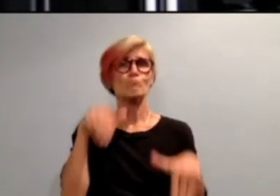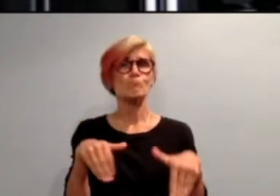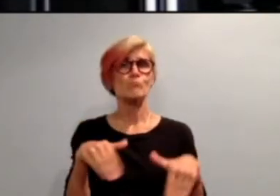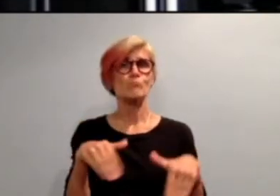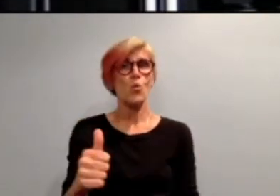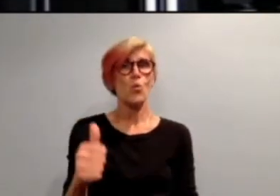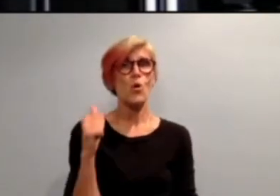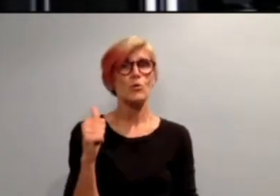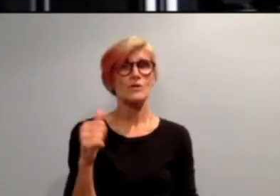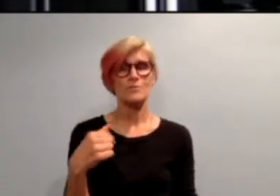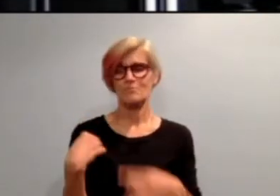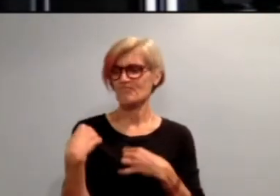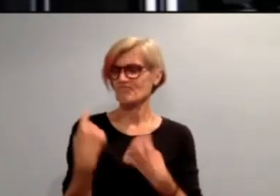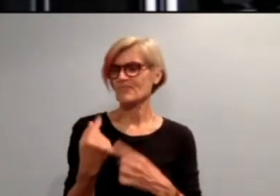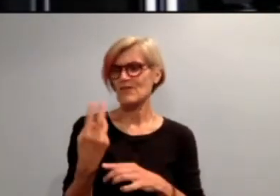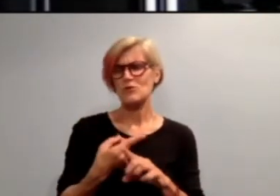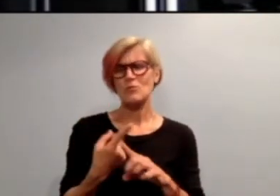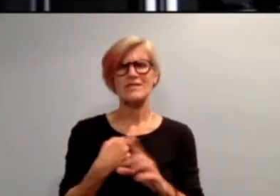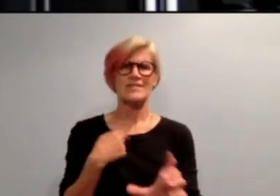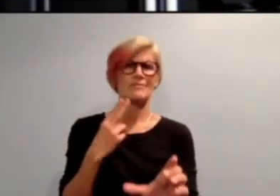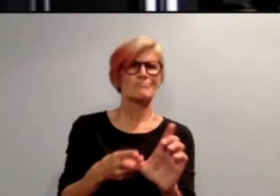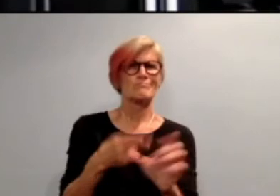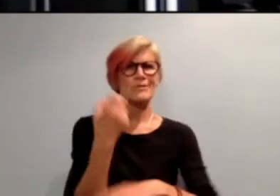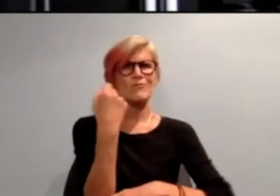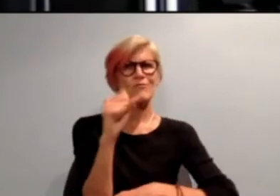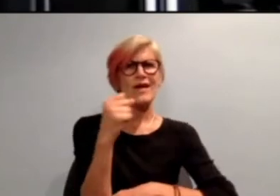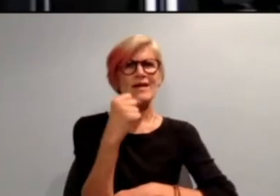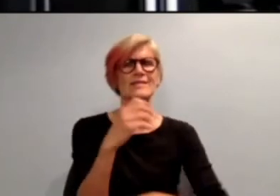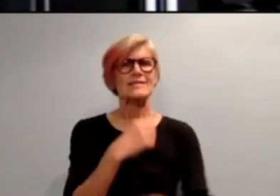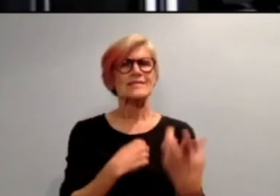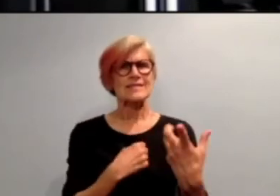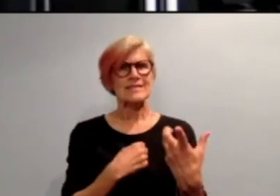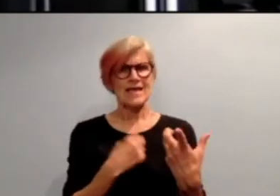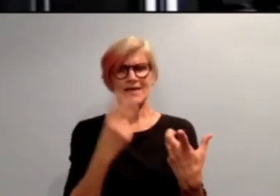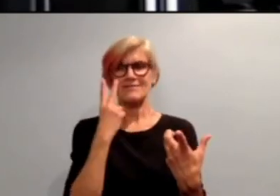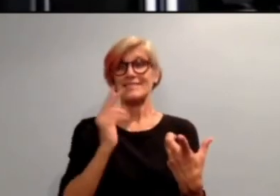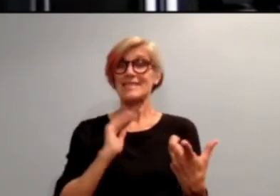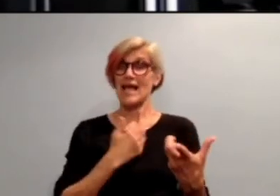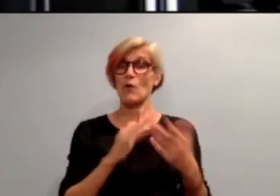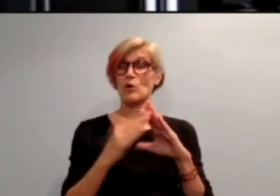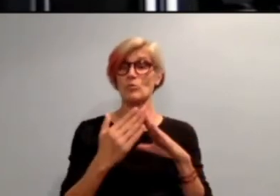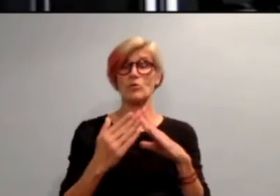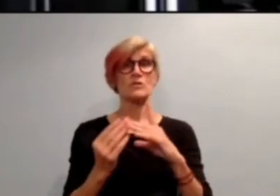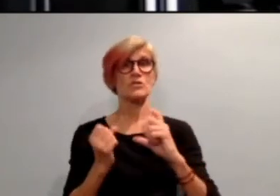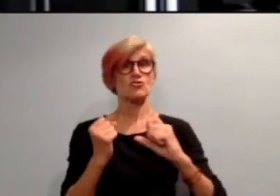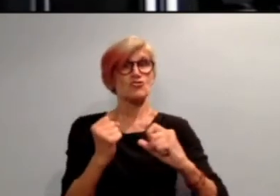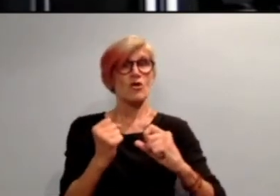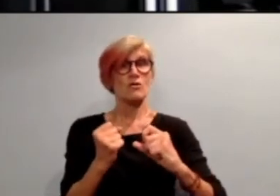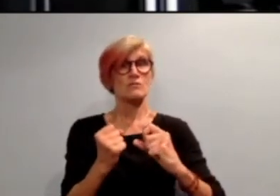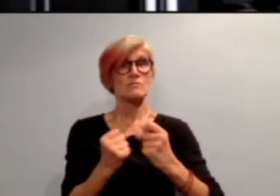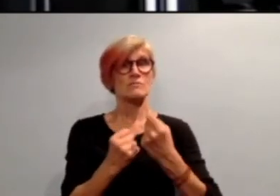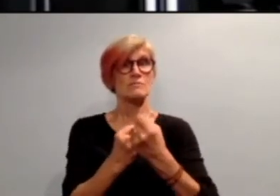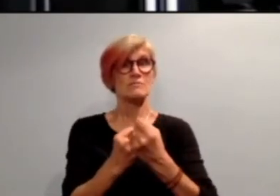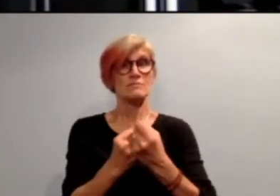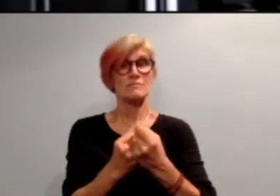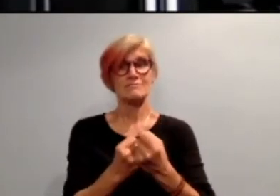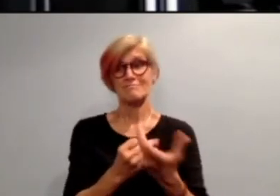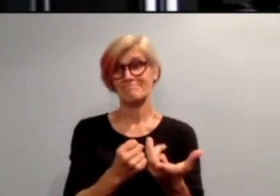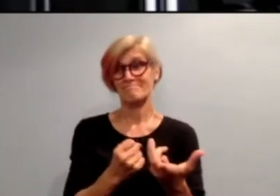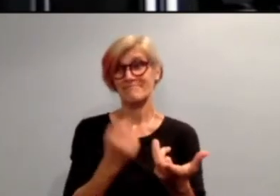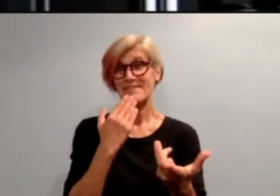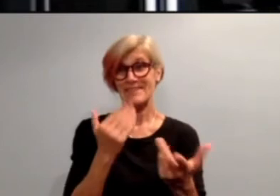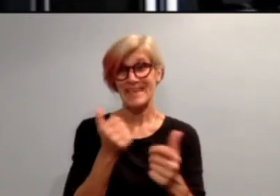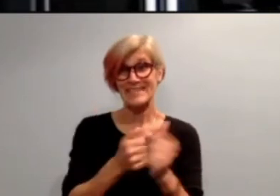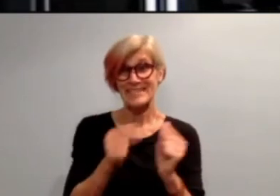few months, I've attended rallies that have shown me that our community is standing strong, much in part thanks to each and every one of you for